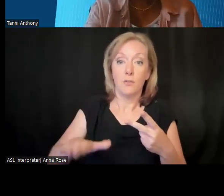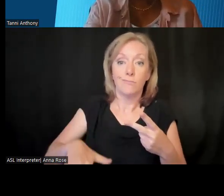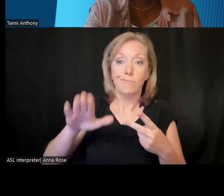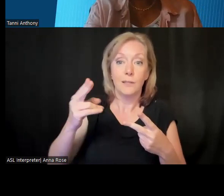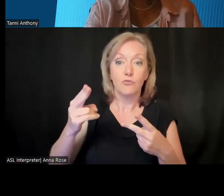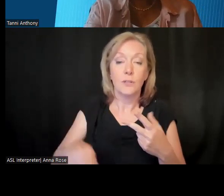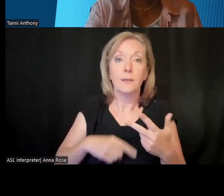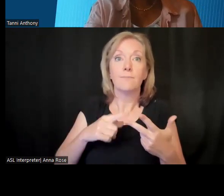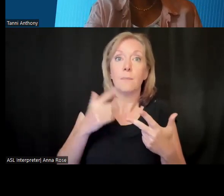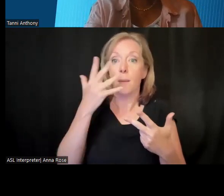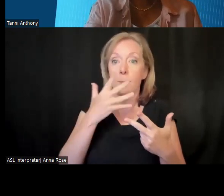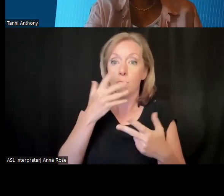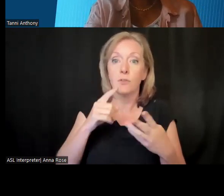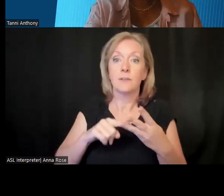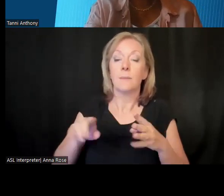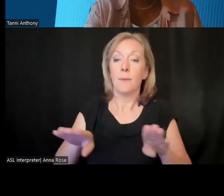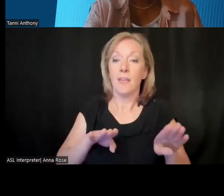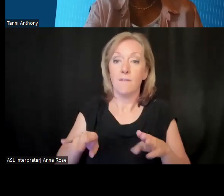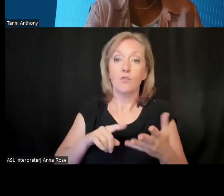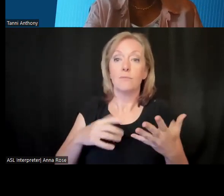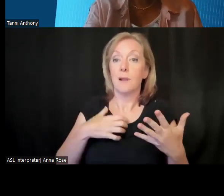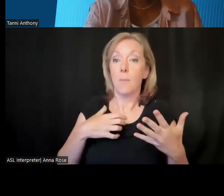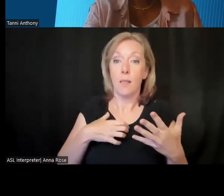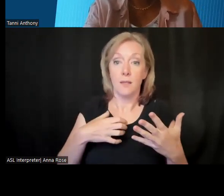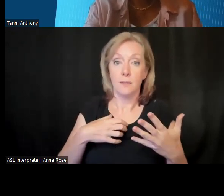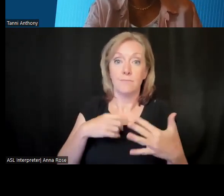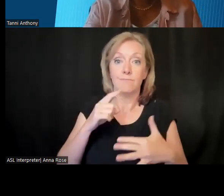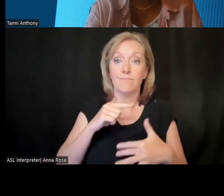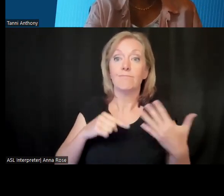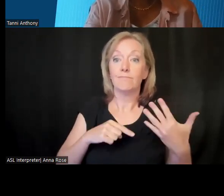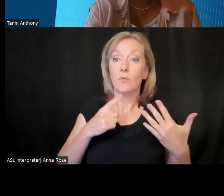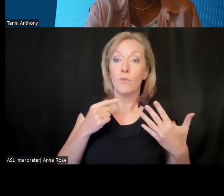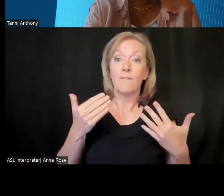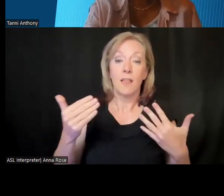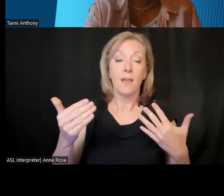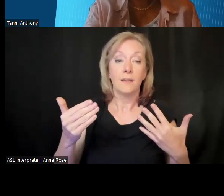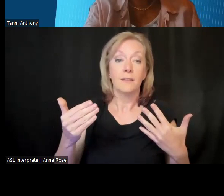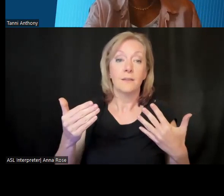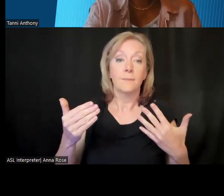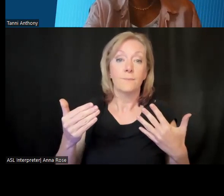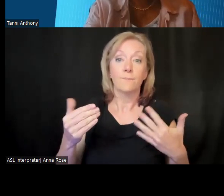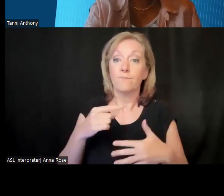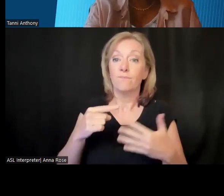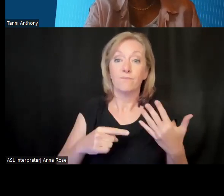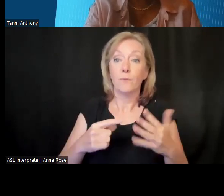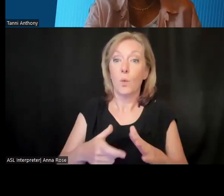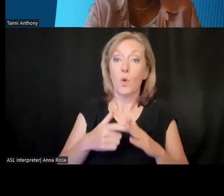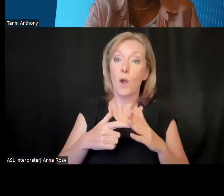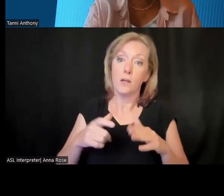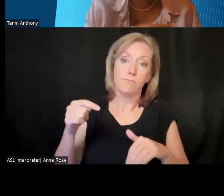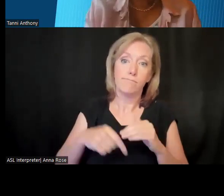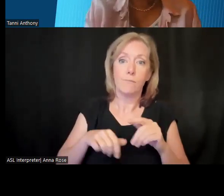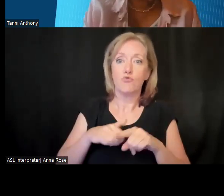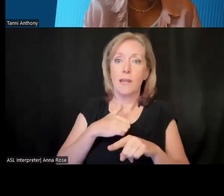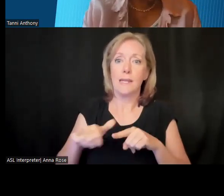for appearance, behavior, and complaints. So these are things that you don't have to go to school to be trained in. I'm going to give you